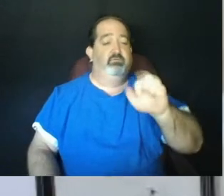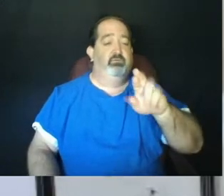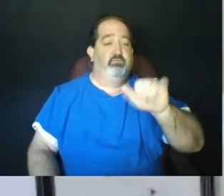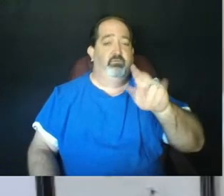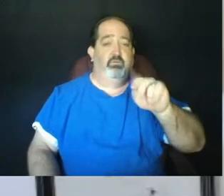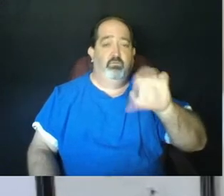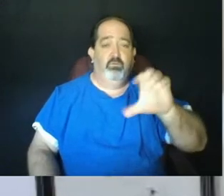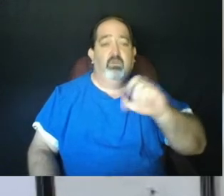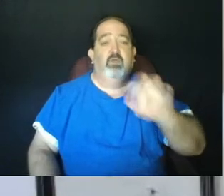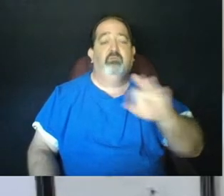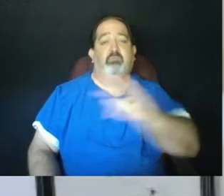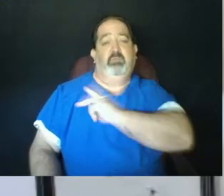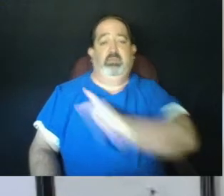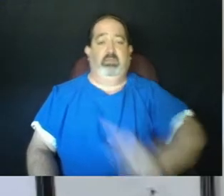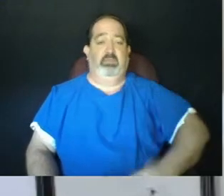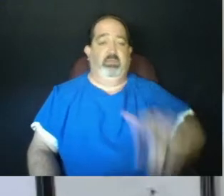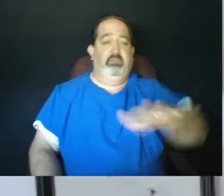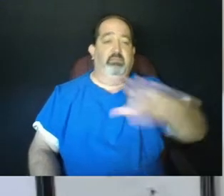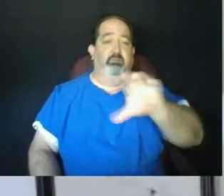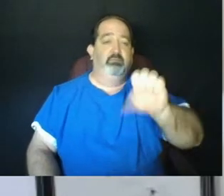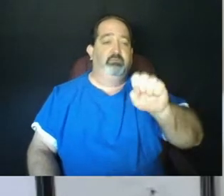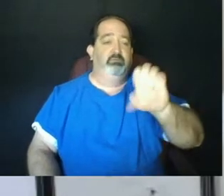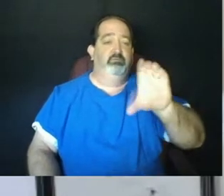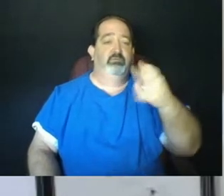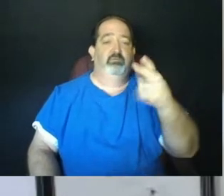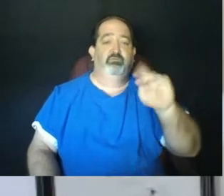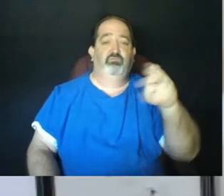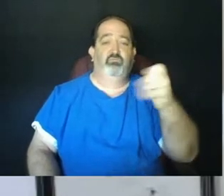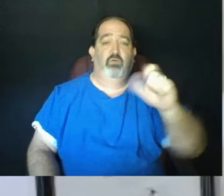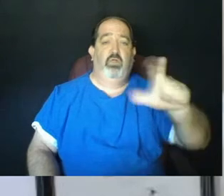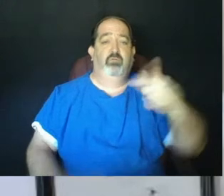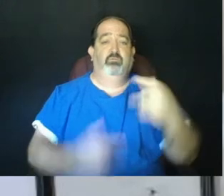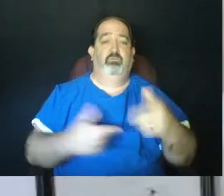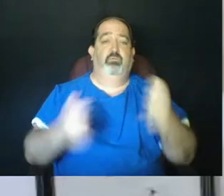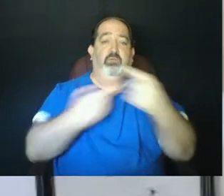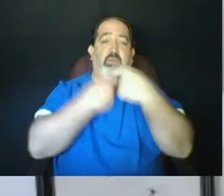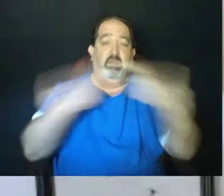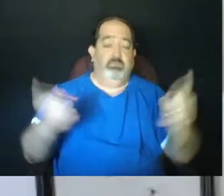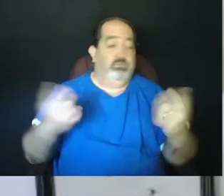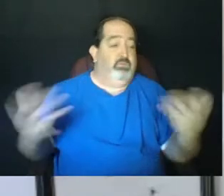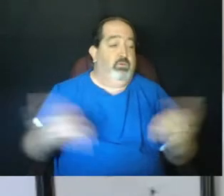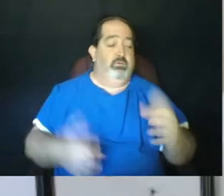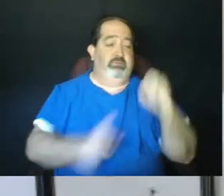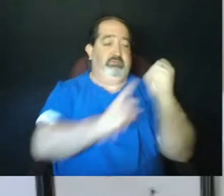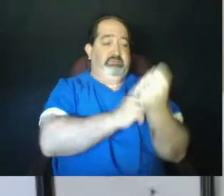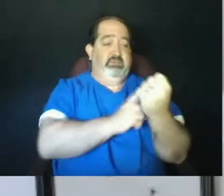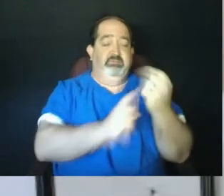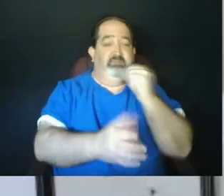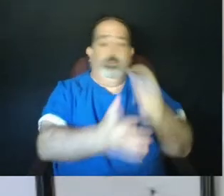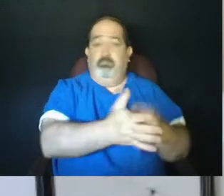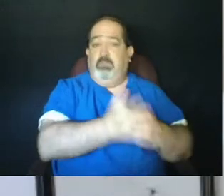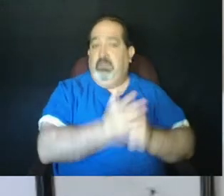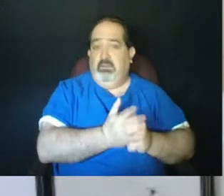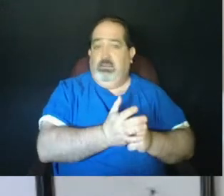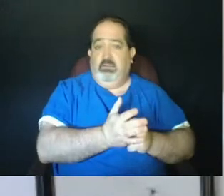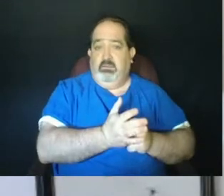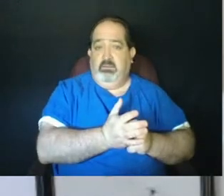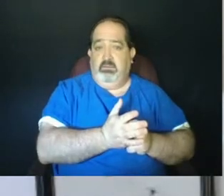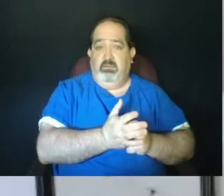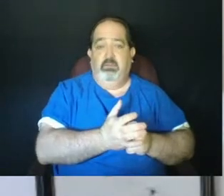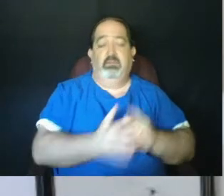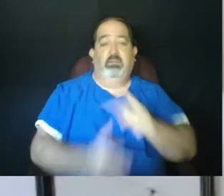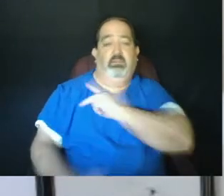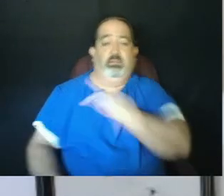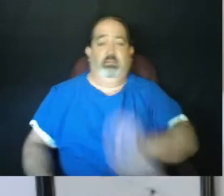Kingdom Seneschal. And I have a quick announcement I'd like to make. So the society is not mandated that kingdoms